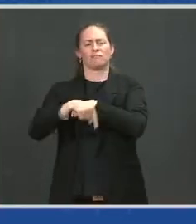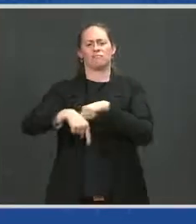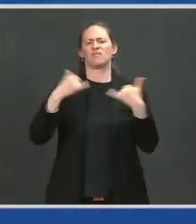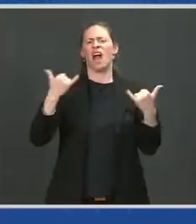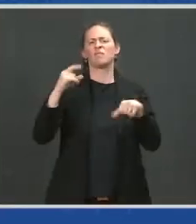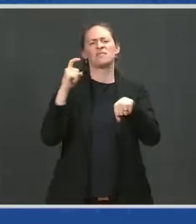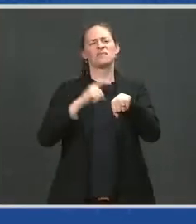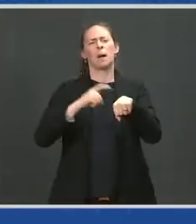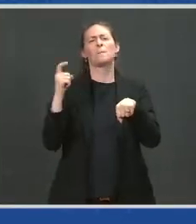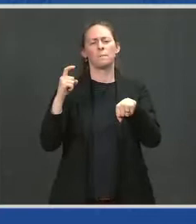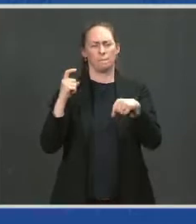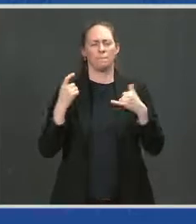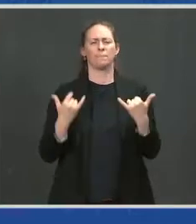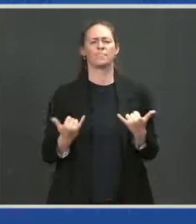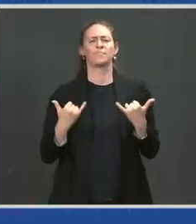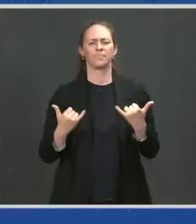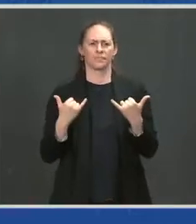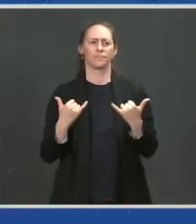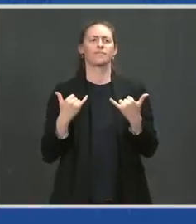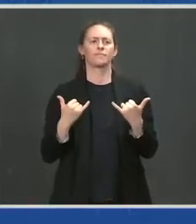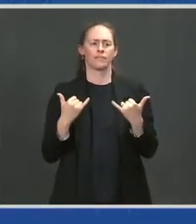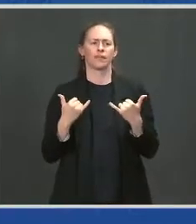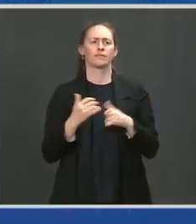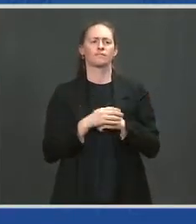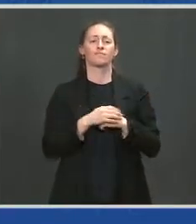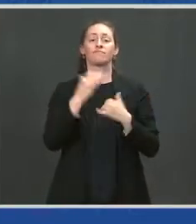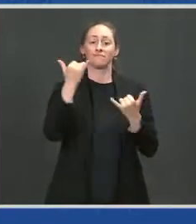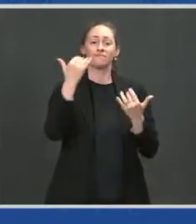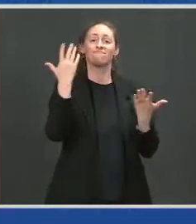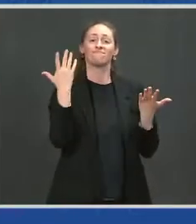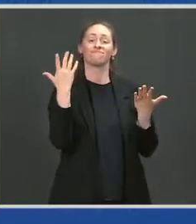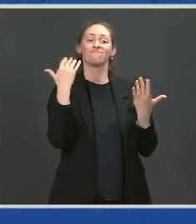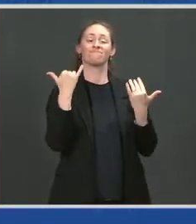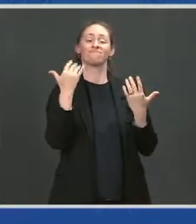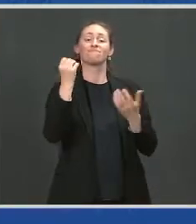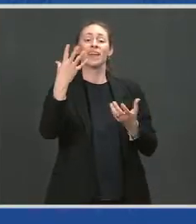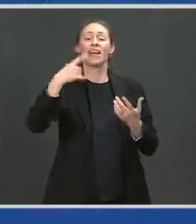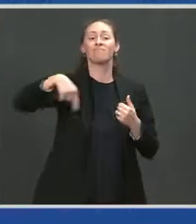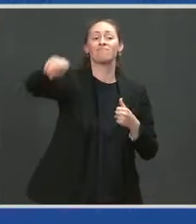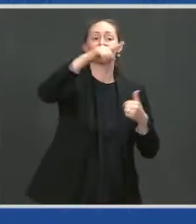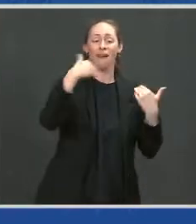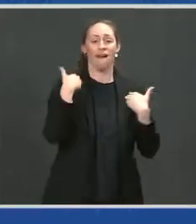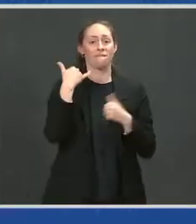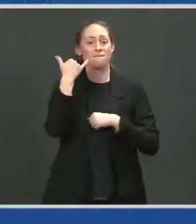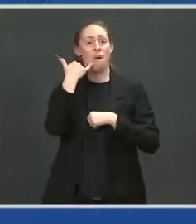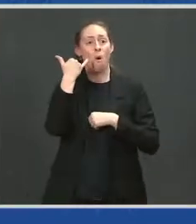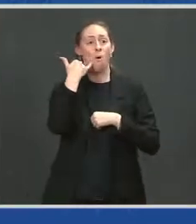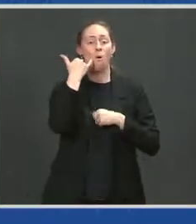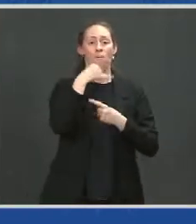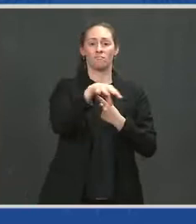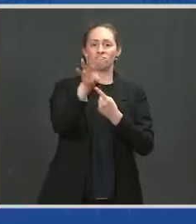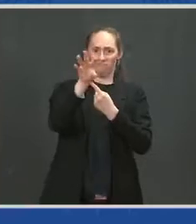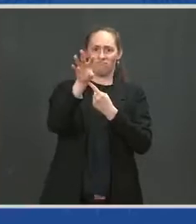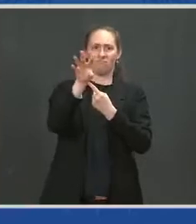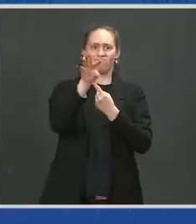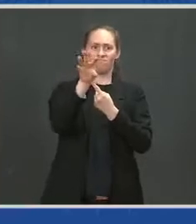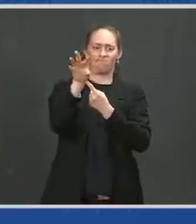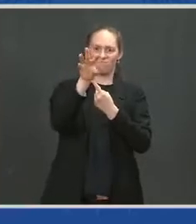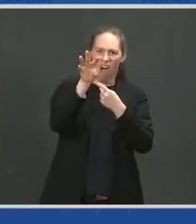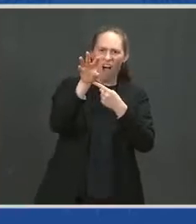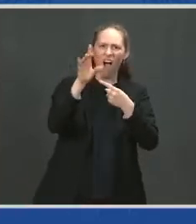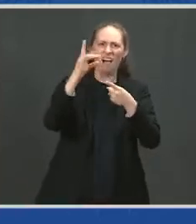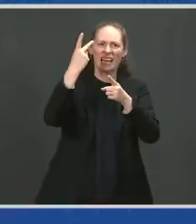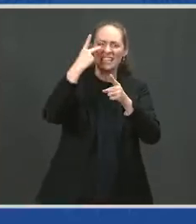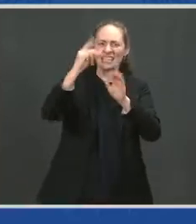Because of smartphones, so many Americans have now seen the racial injustice that Black Americans have known for